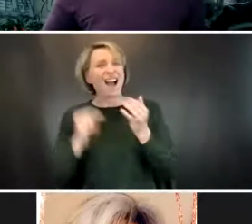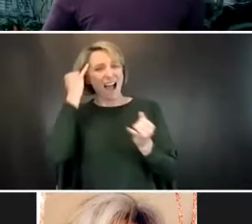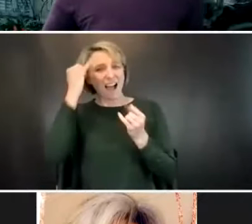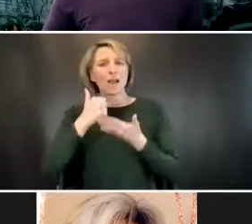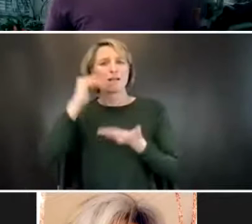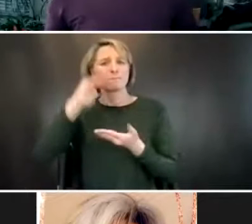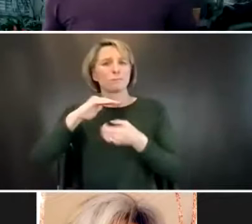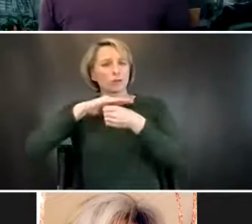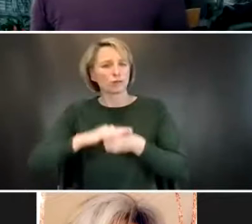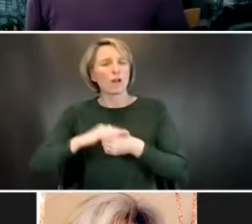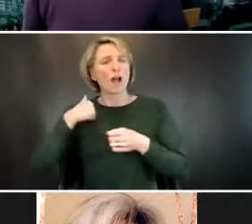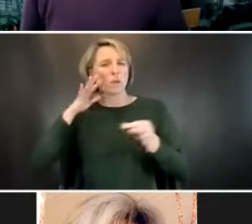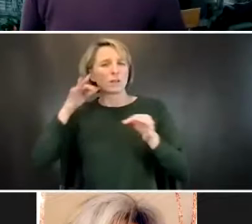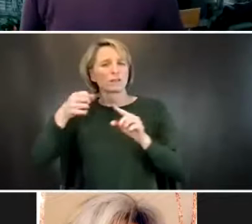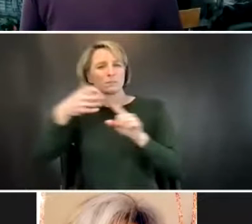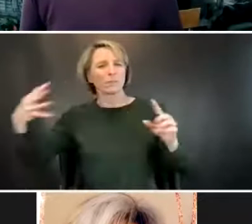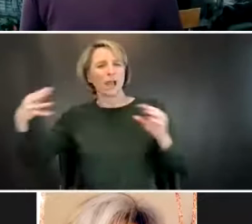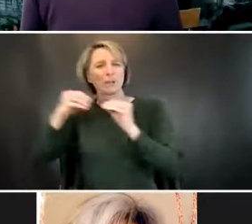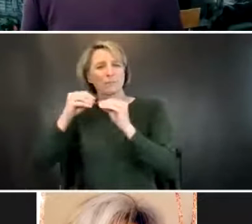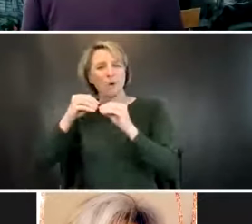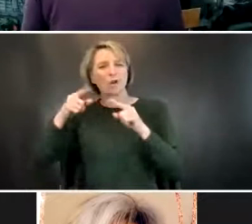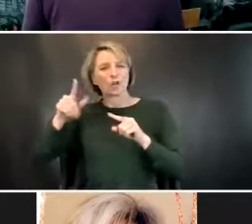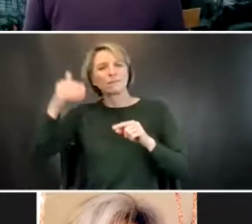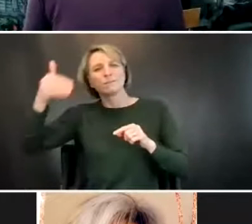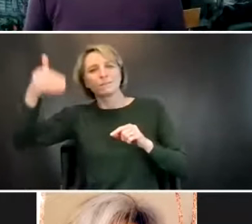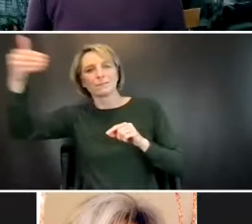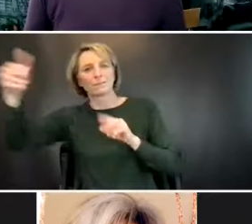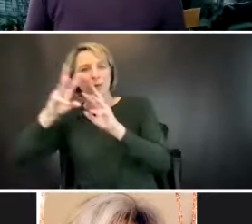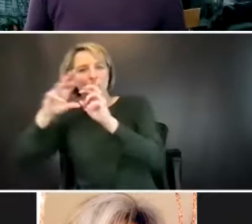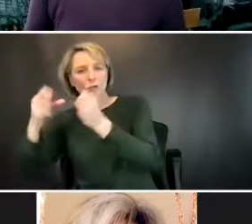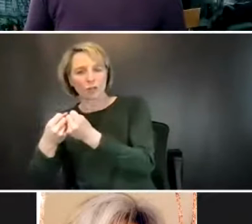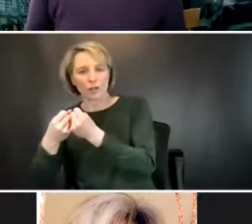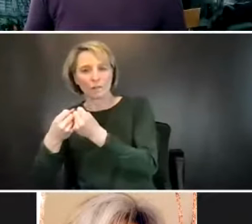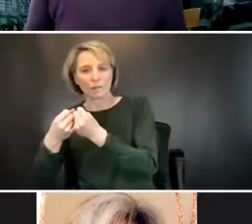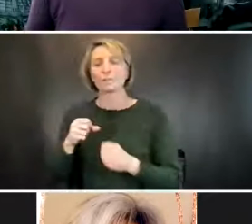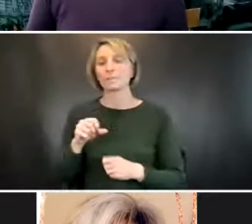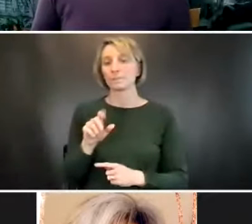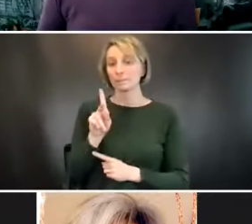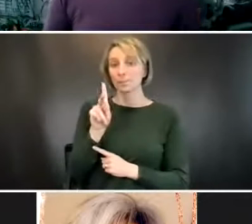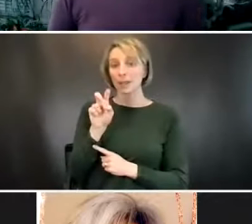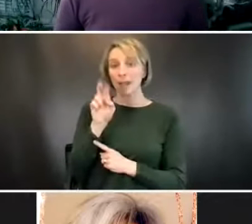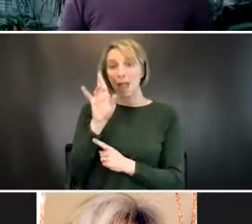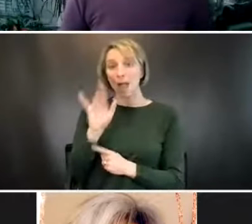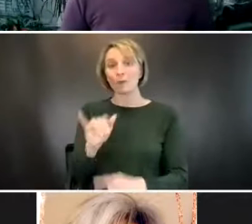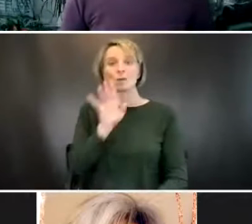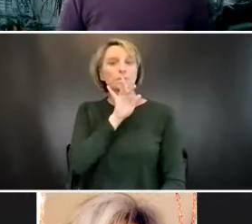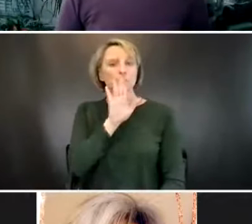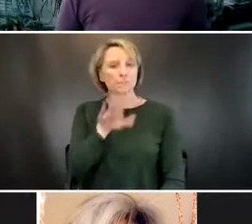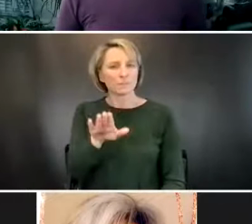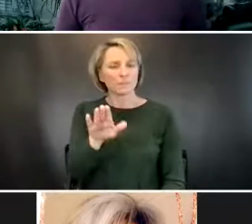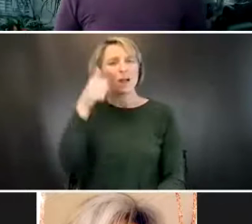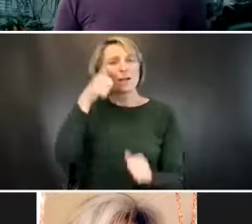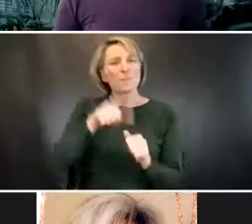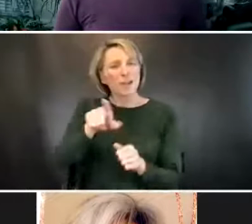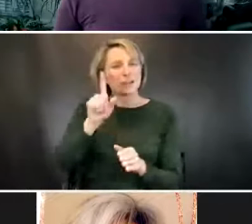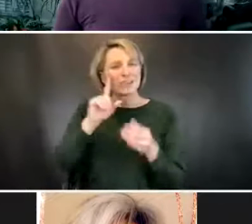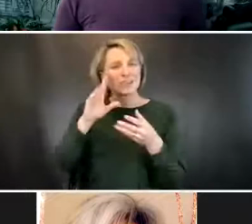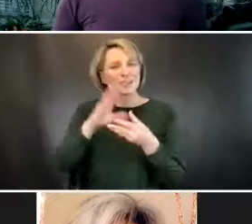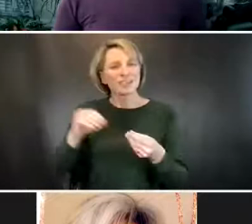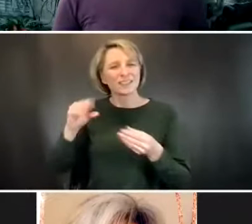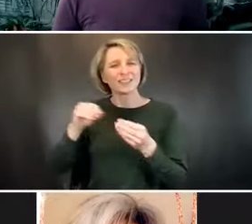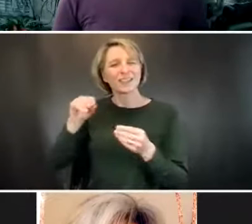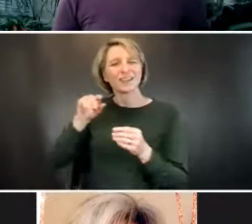is Carrie. Yeah. Are you going to mention how, with the tiger the tiger story, how someone running